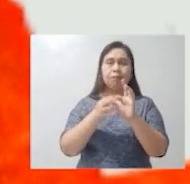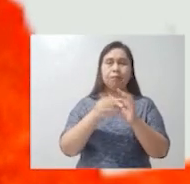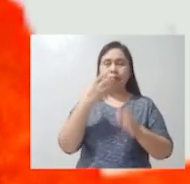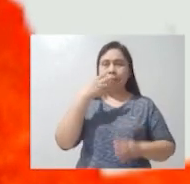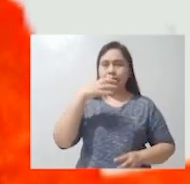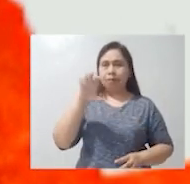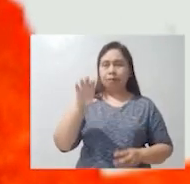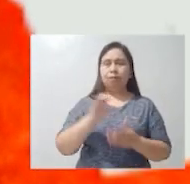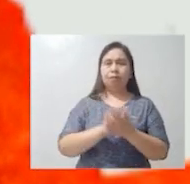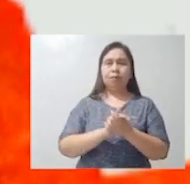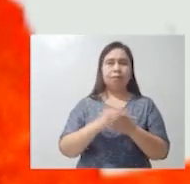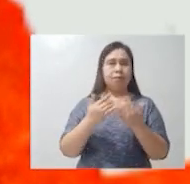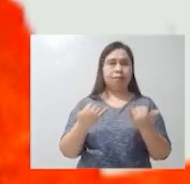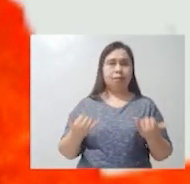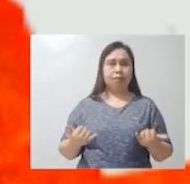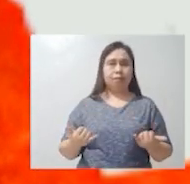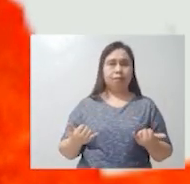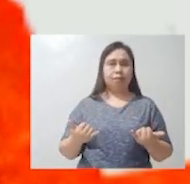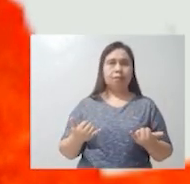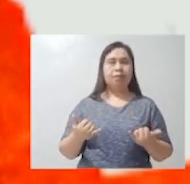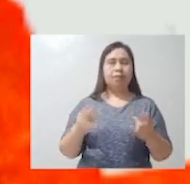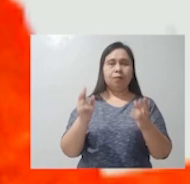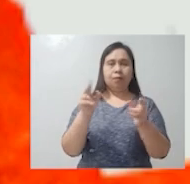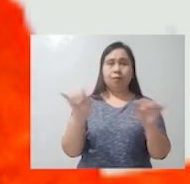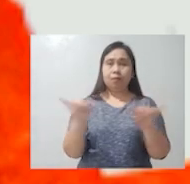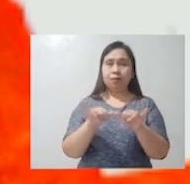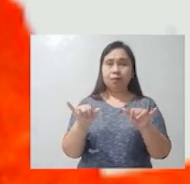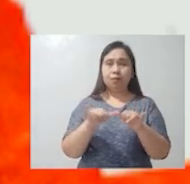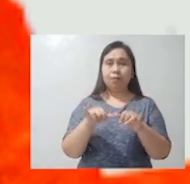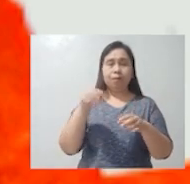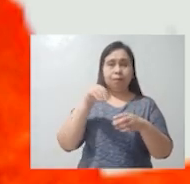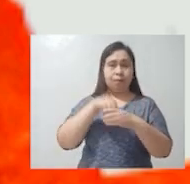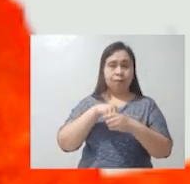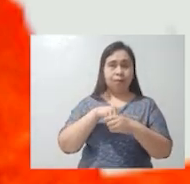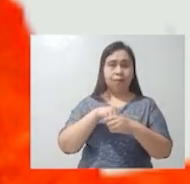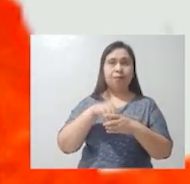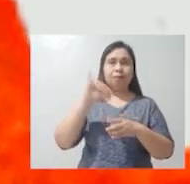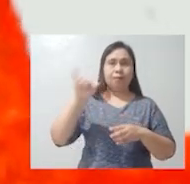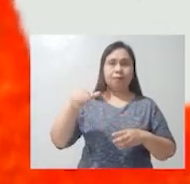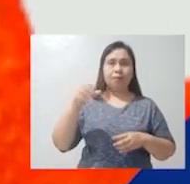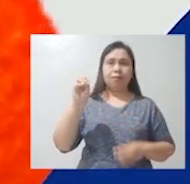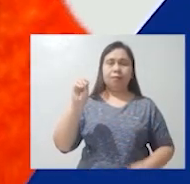form of energy, heat is being measured in terms of joule.